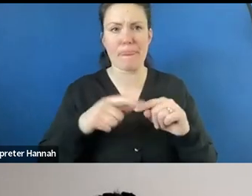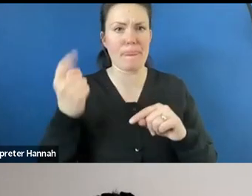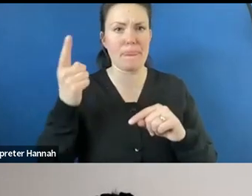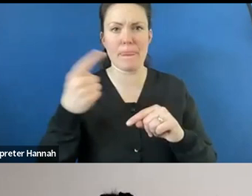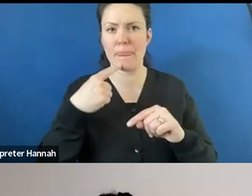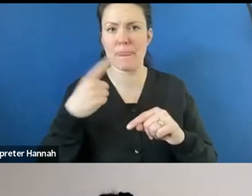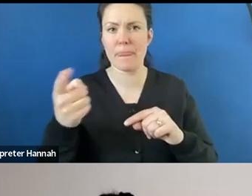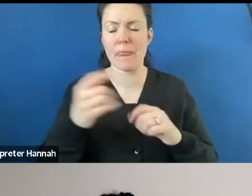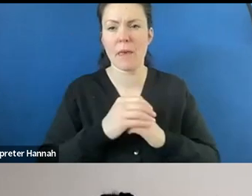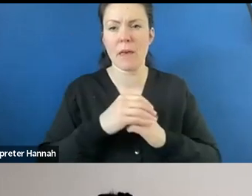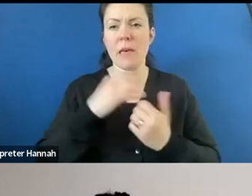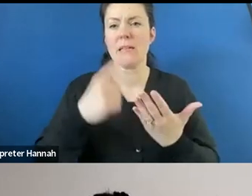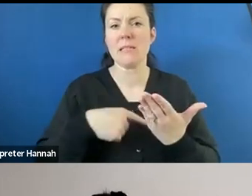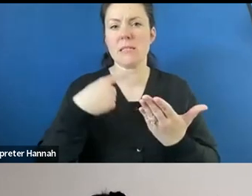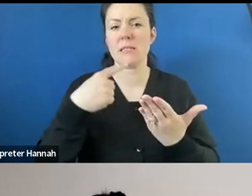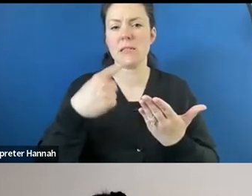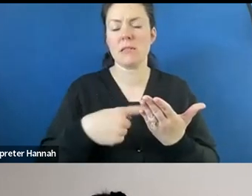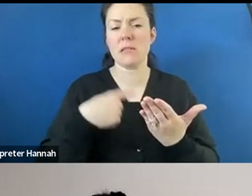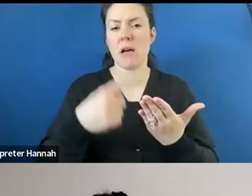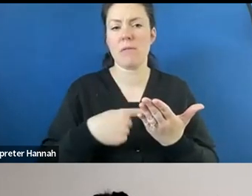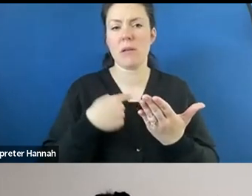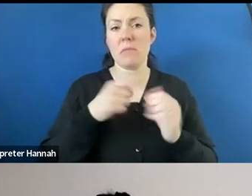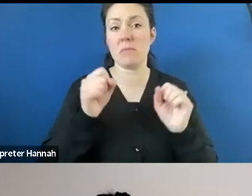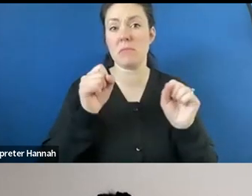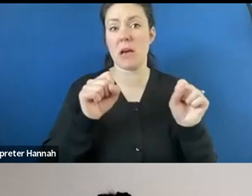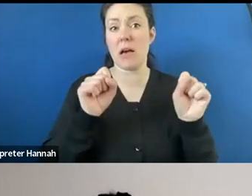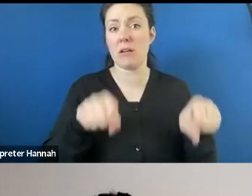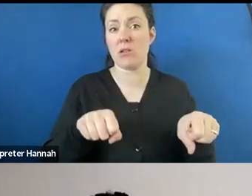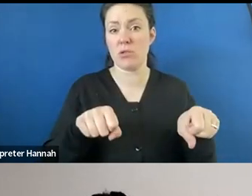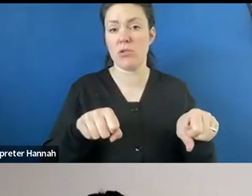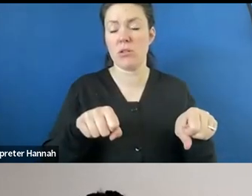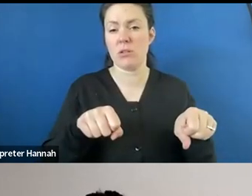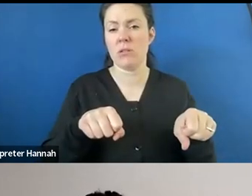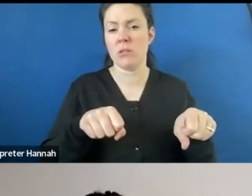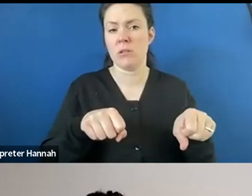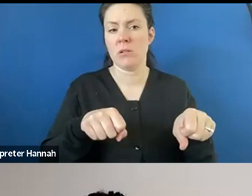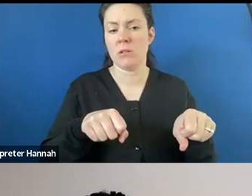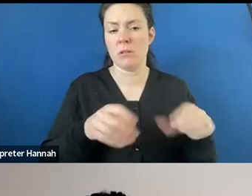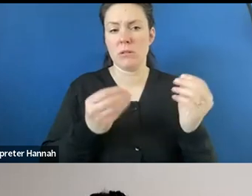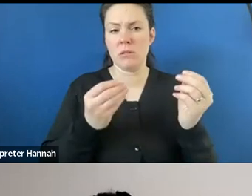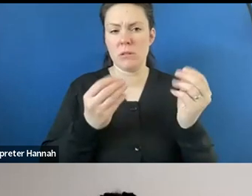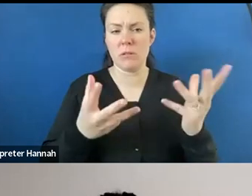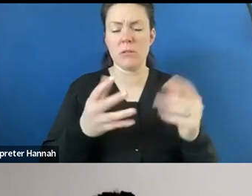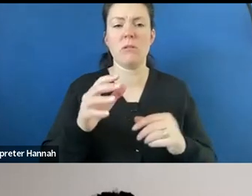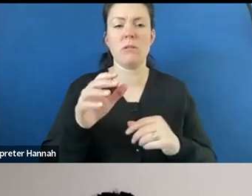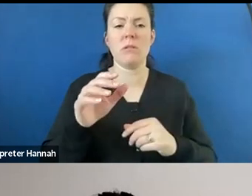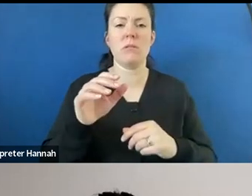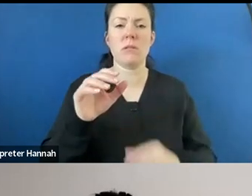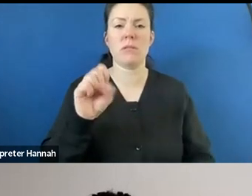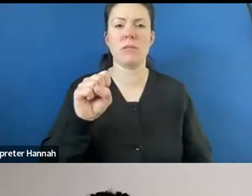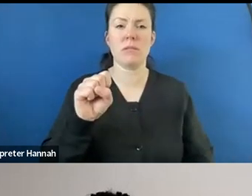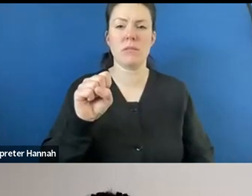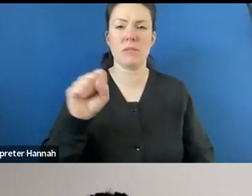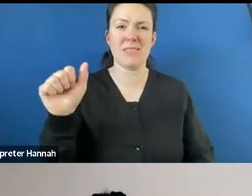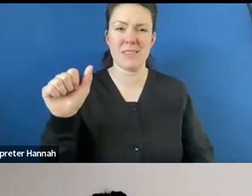And sometimes I could tell you that sexual assault, it